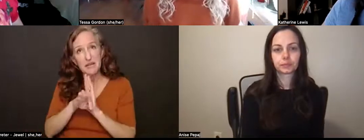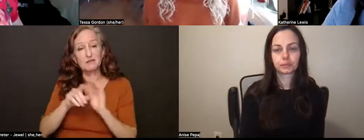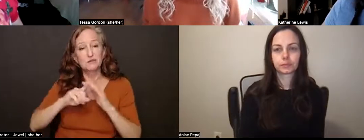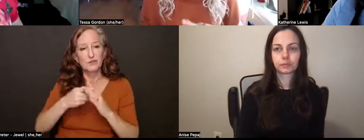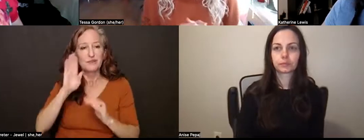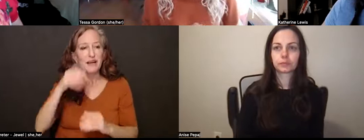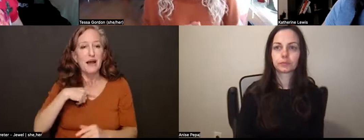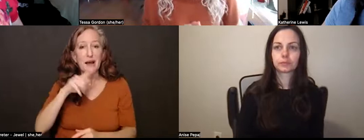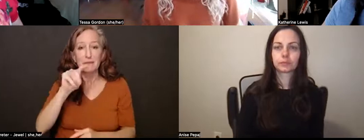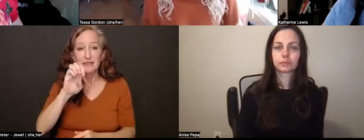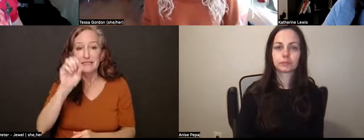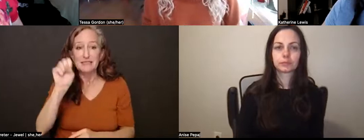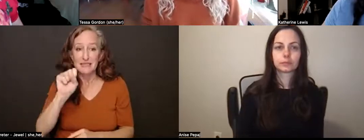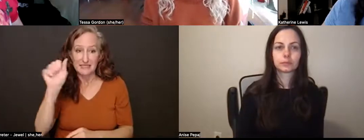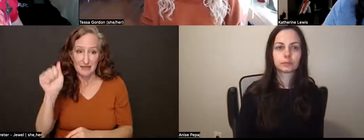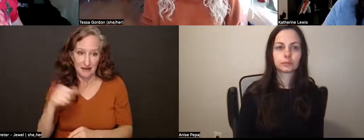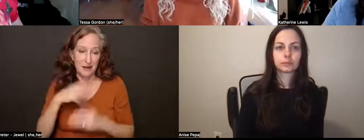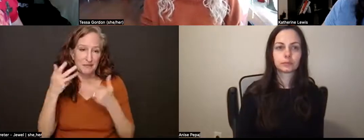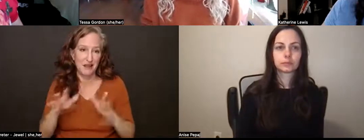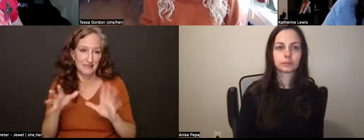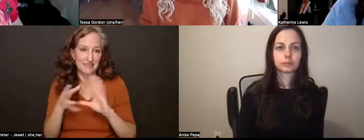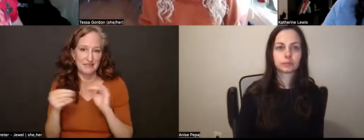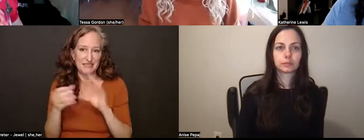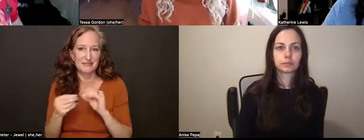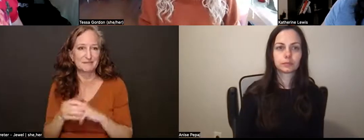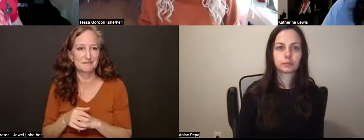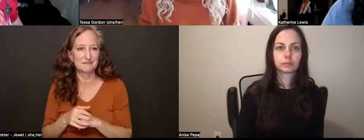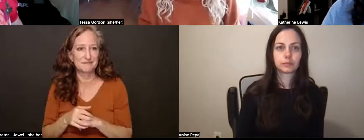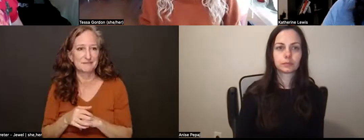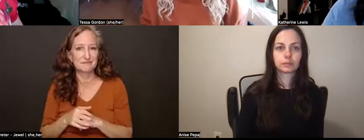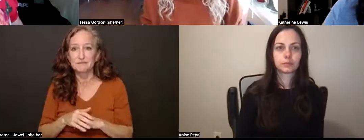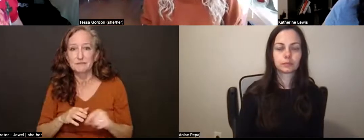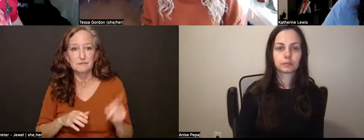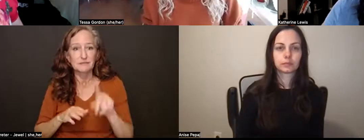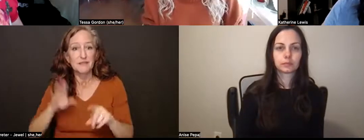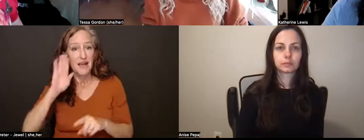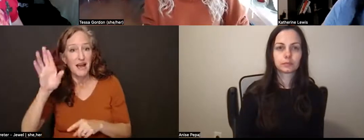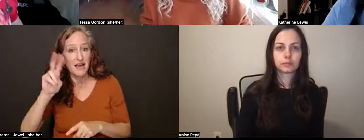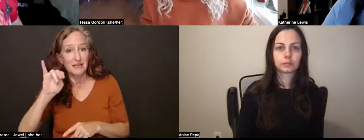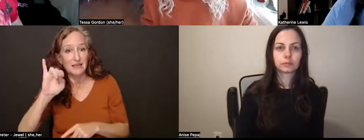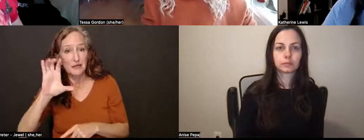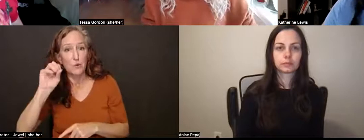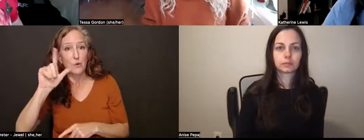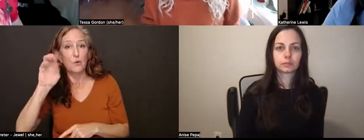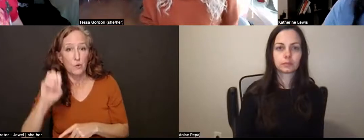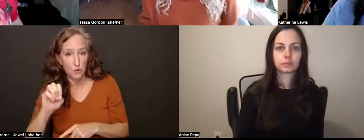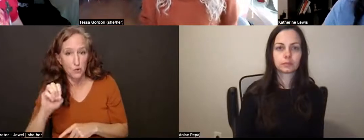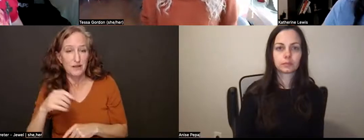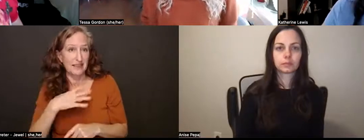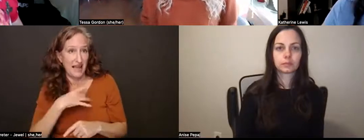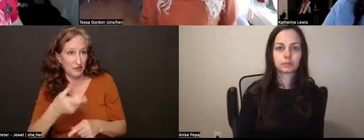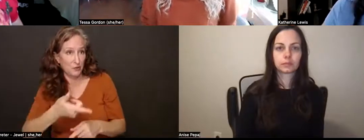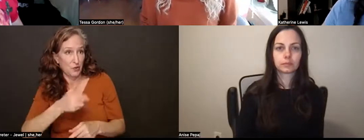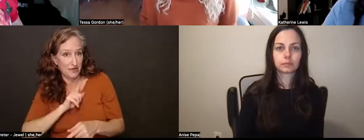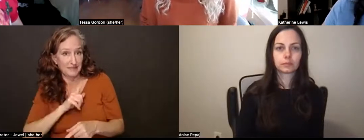done speaking. Hi, I'm Nichole. I'd like to go next if I could. I'm Nichole, white female with dark hair and a